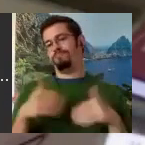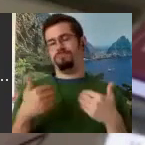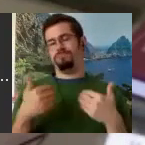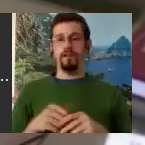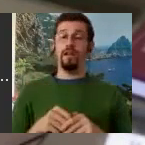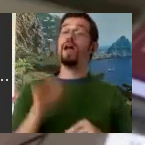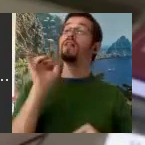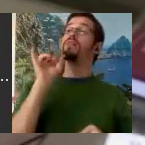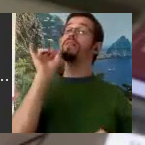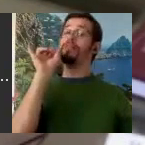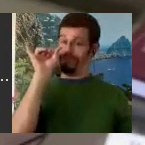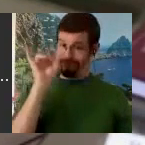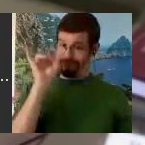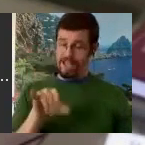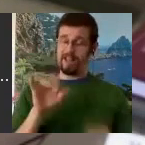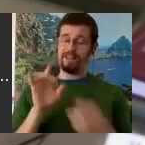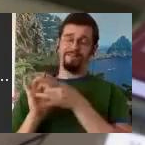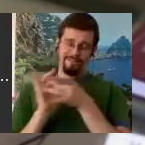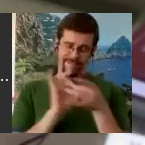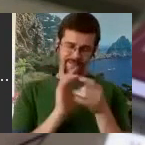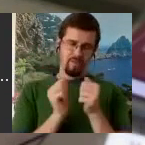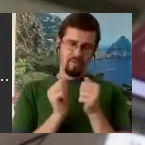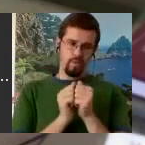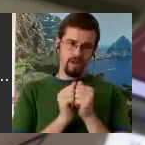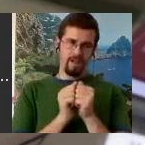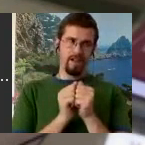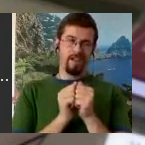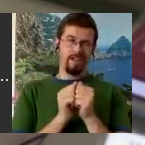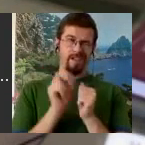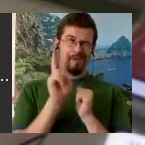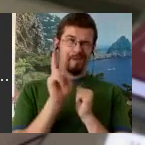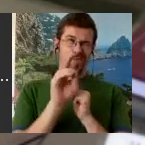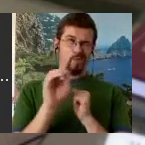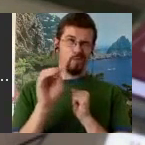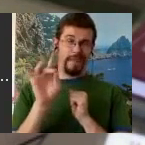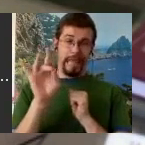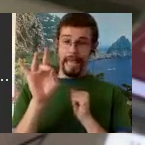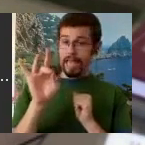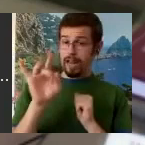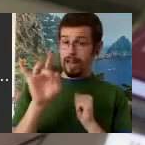was connected with doing I think the 2008 ISWA, right?